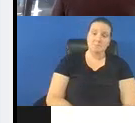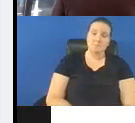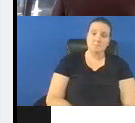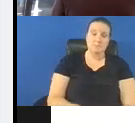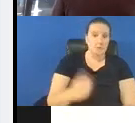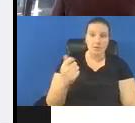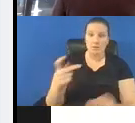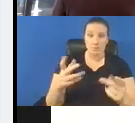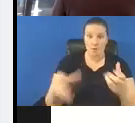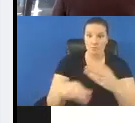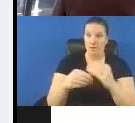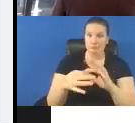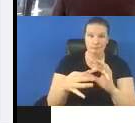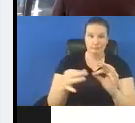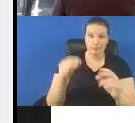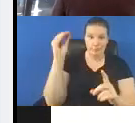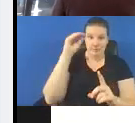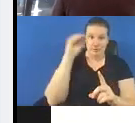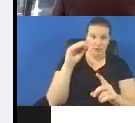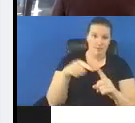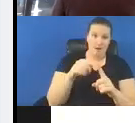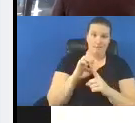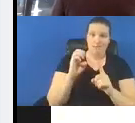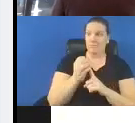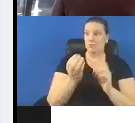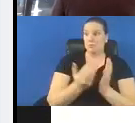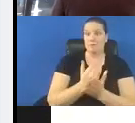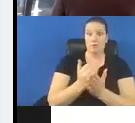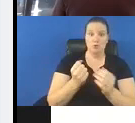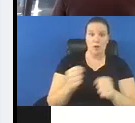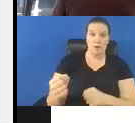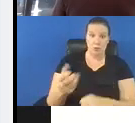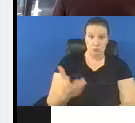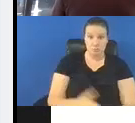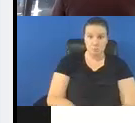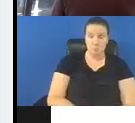Anyone else want to weigh in on these environmental review strategies?